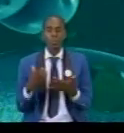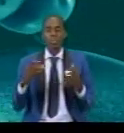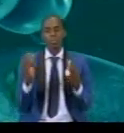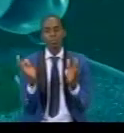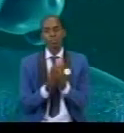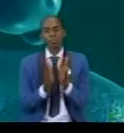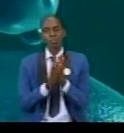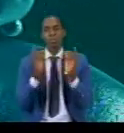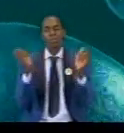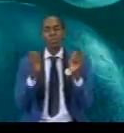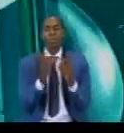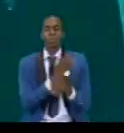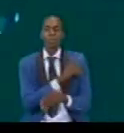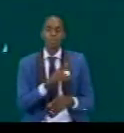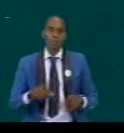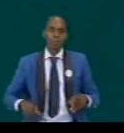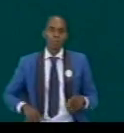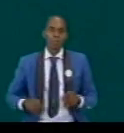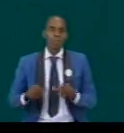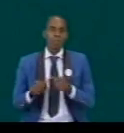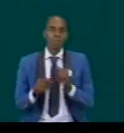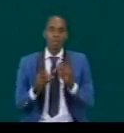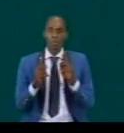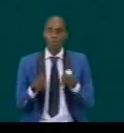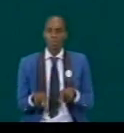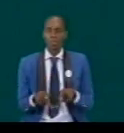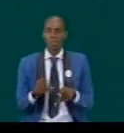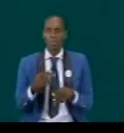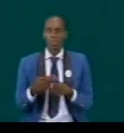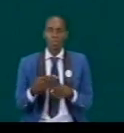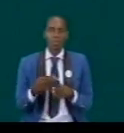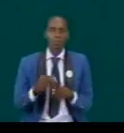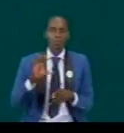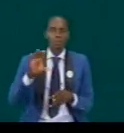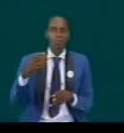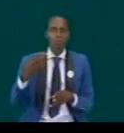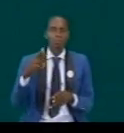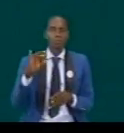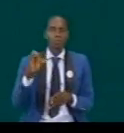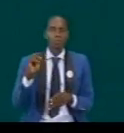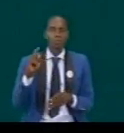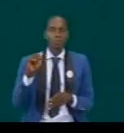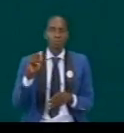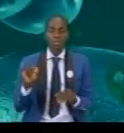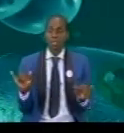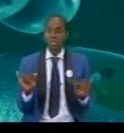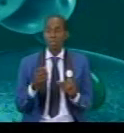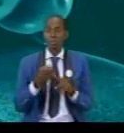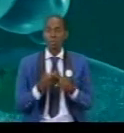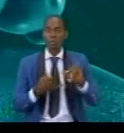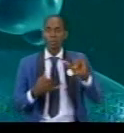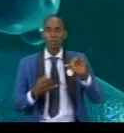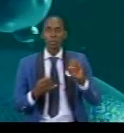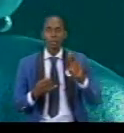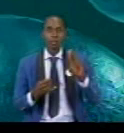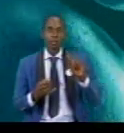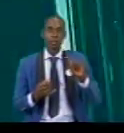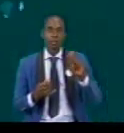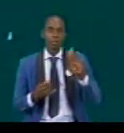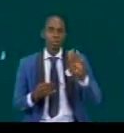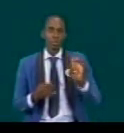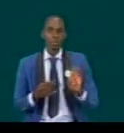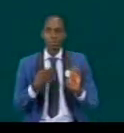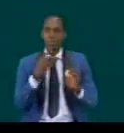Lord. Yes, and we have this one from Christian Owakwe from YouTube, who says that I've been having a